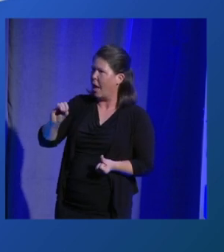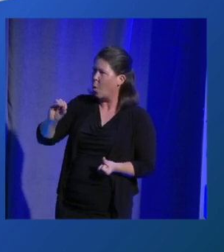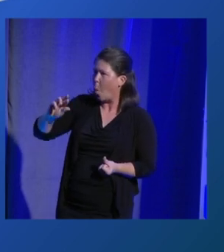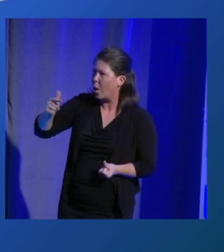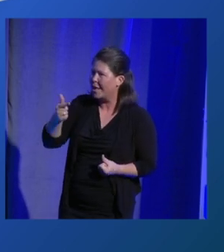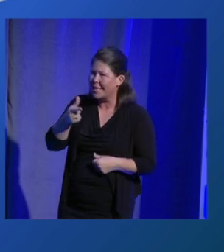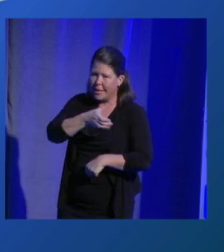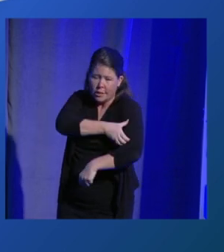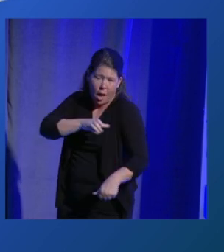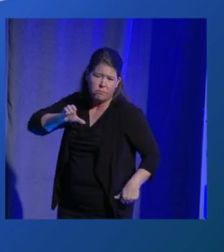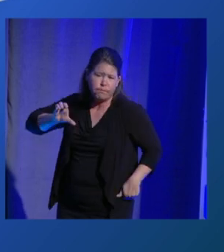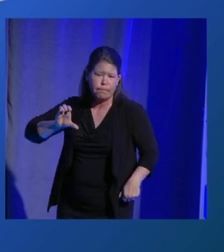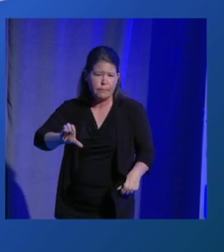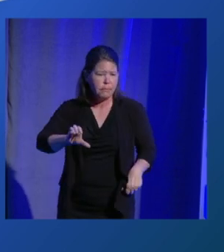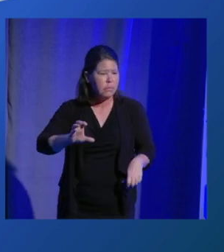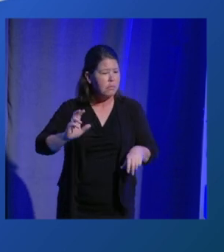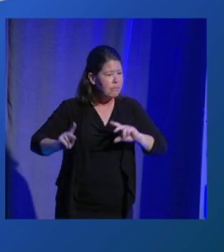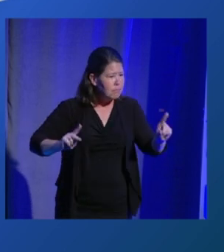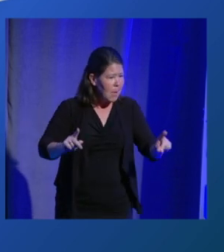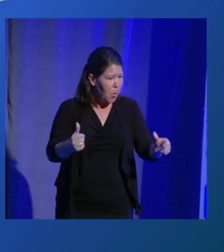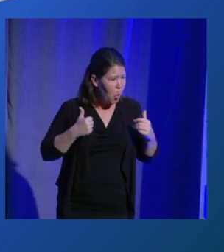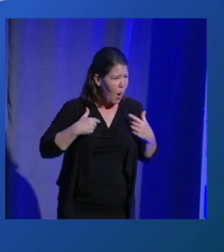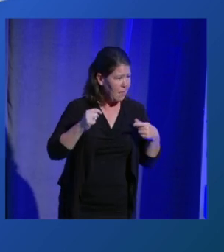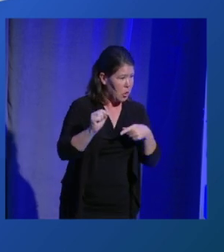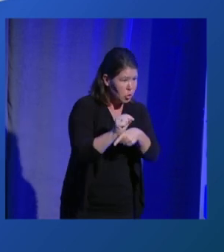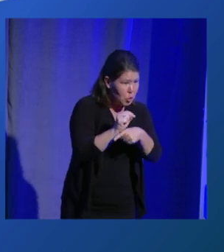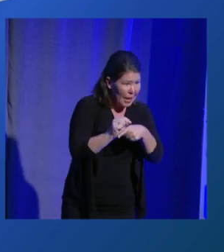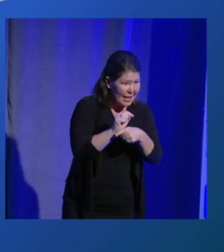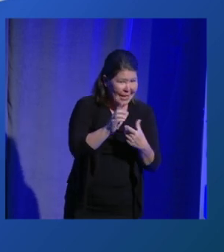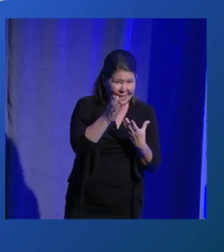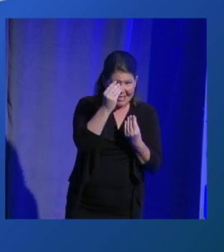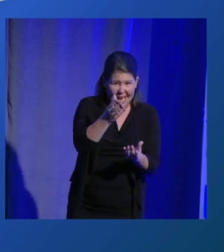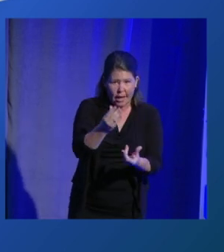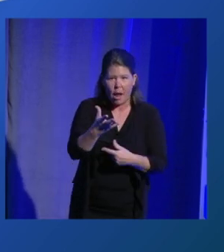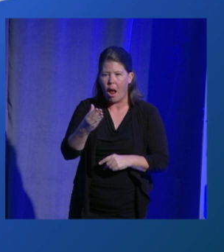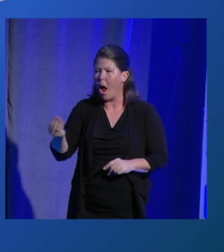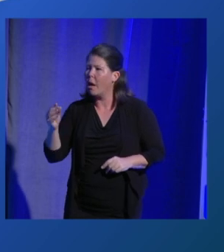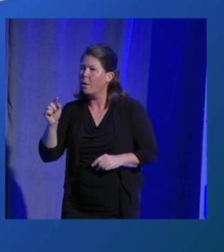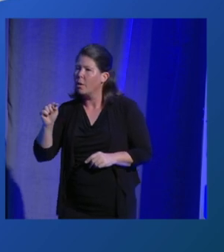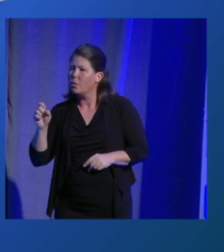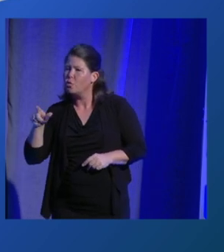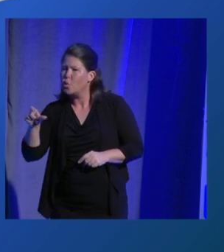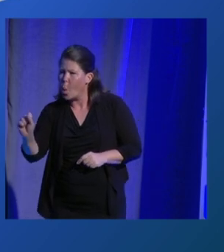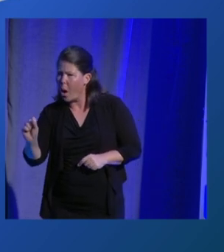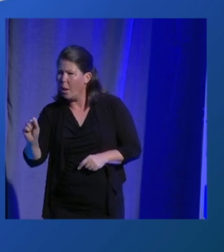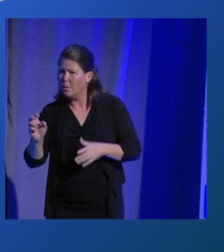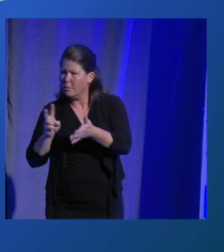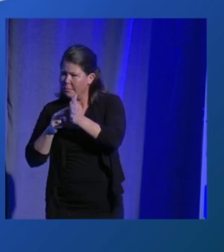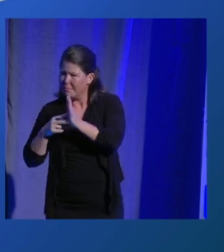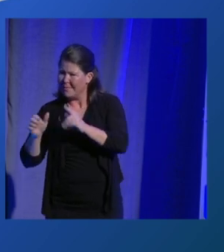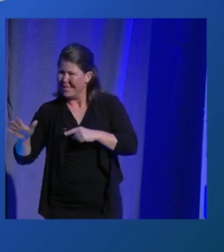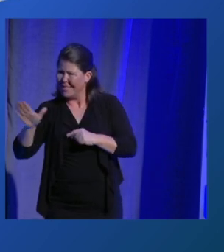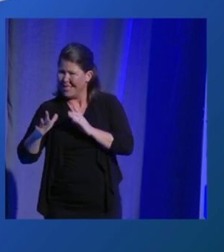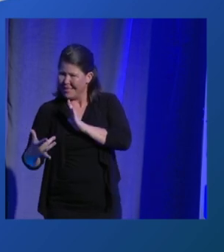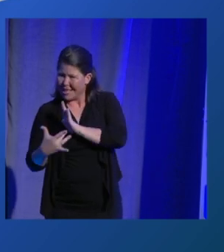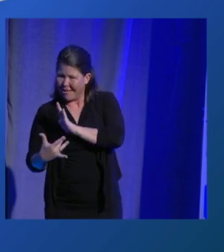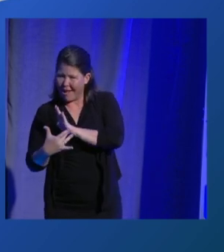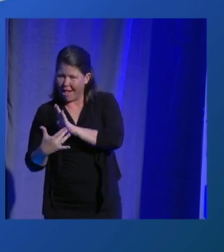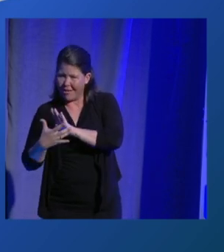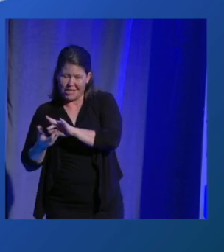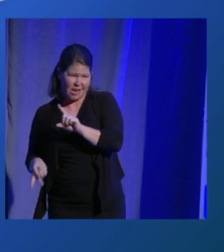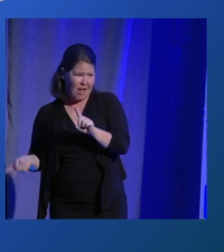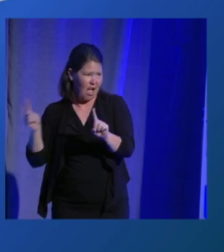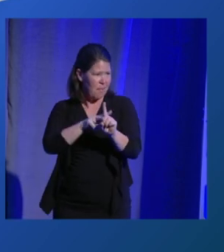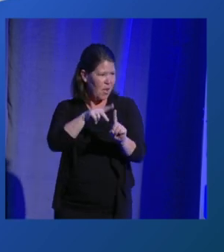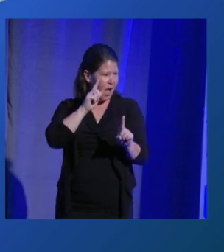individuals with training data and the tools necessary uh to apply this technology to the St uh sustainable de